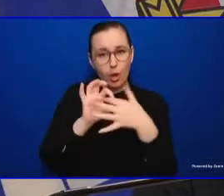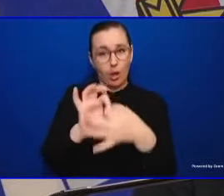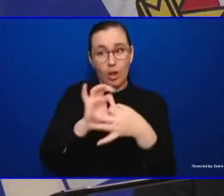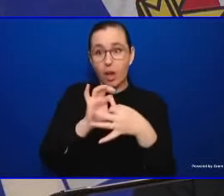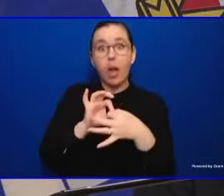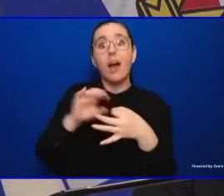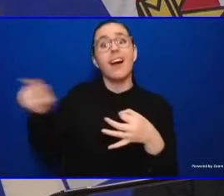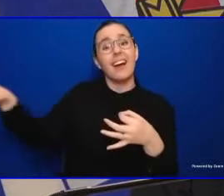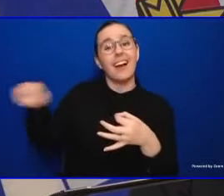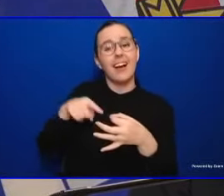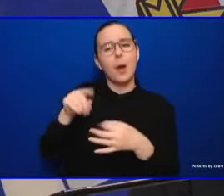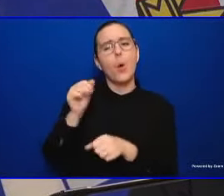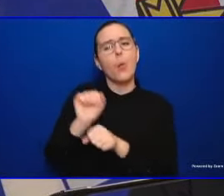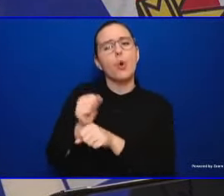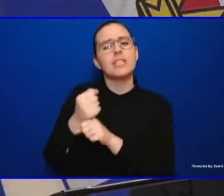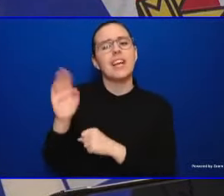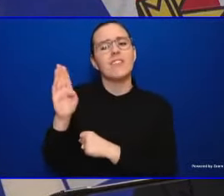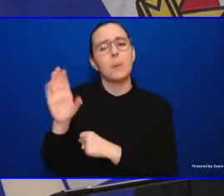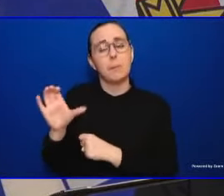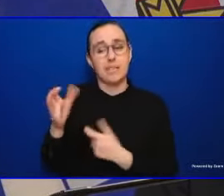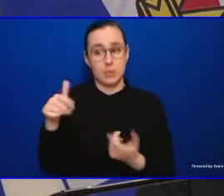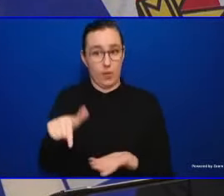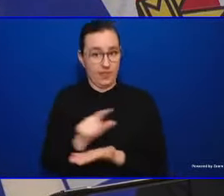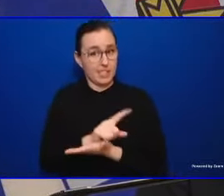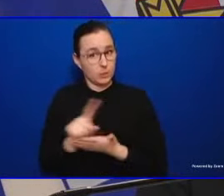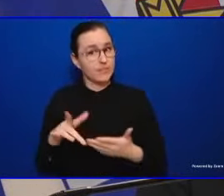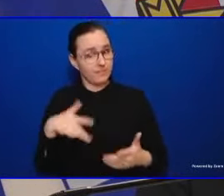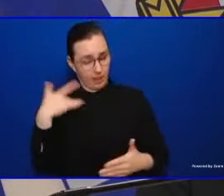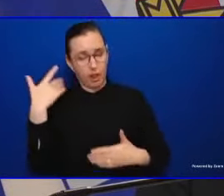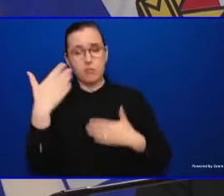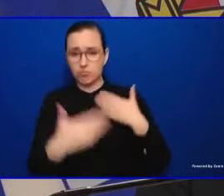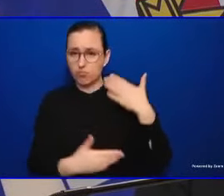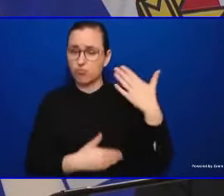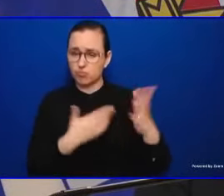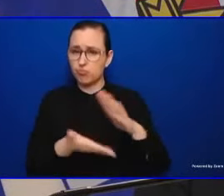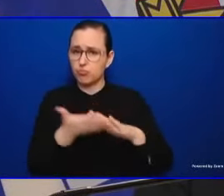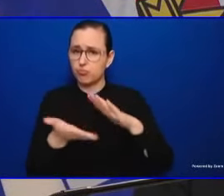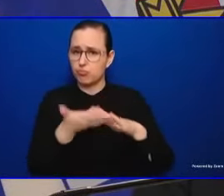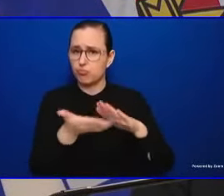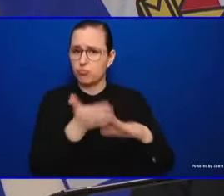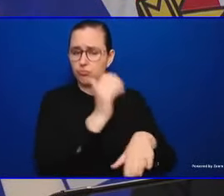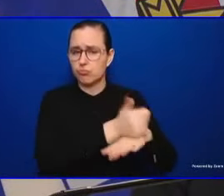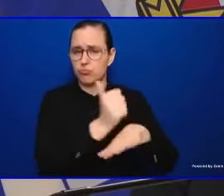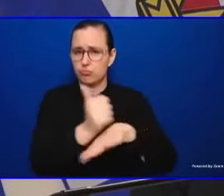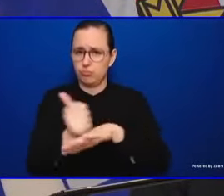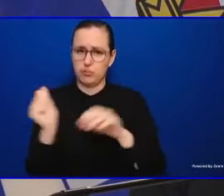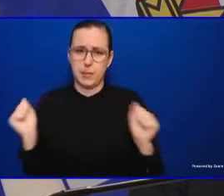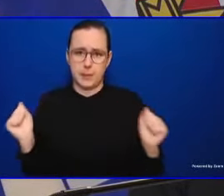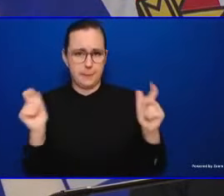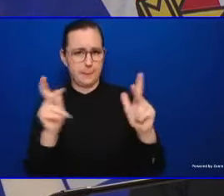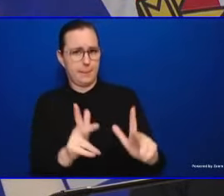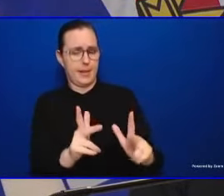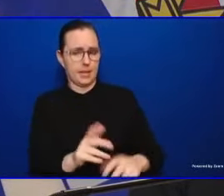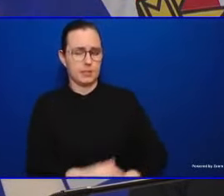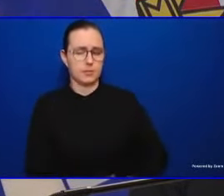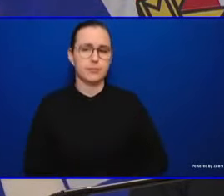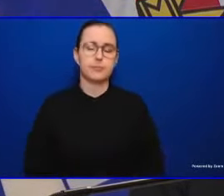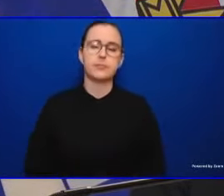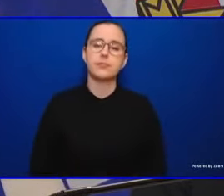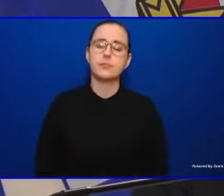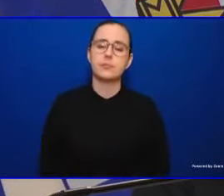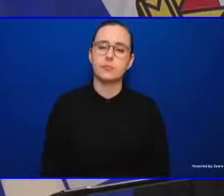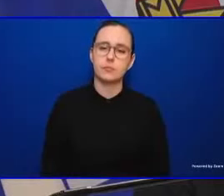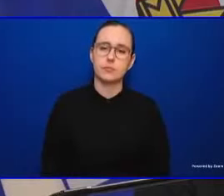up and in place across industries across the province. In terms of the Canucks, we've had an